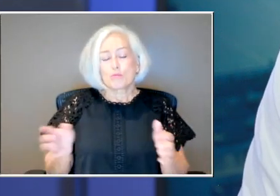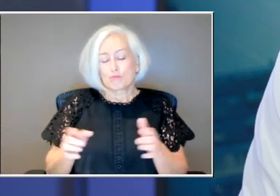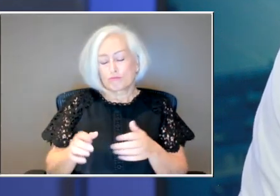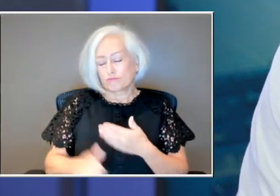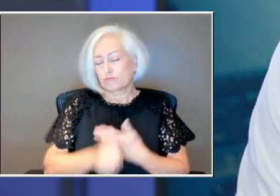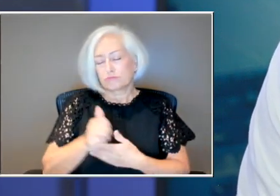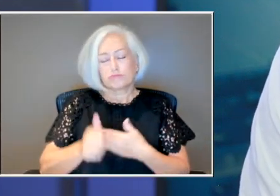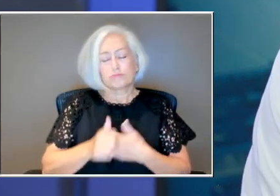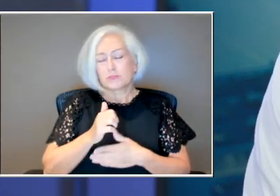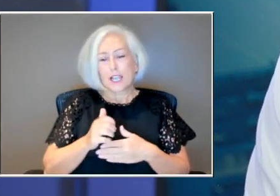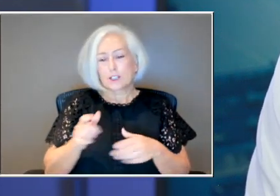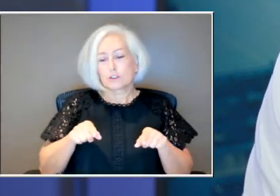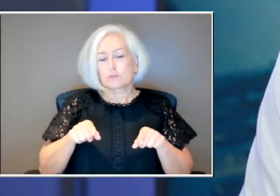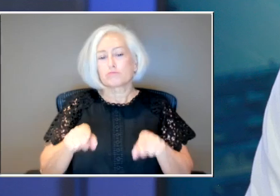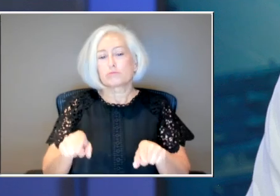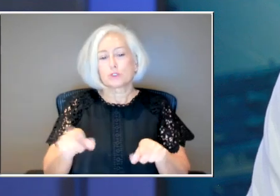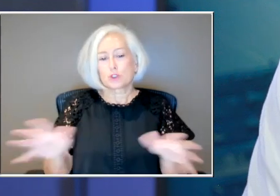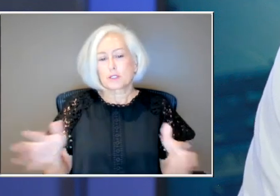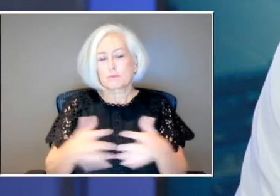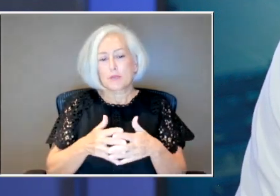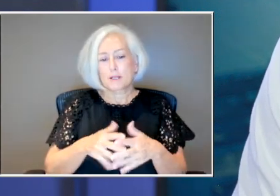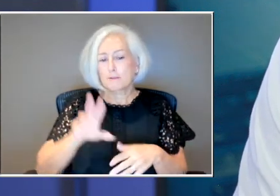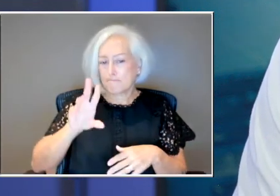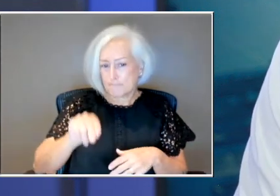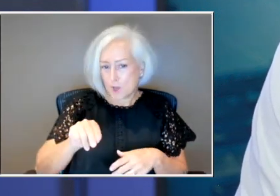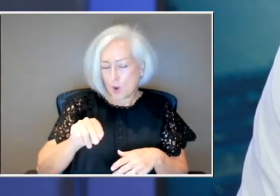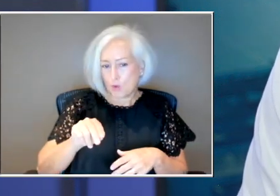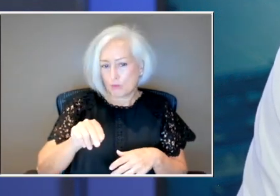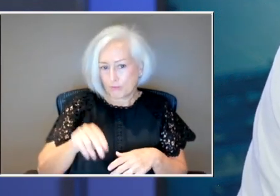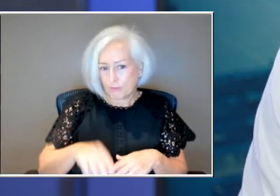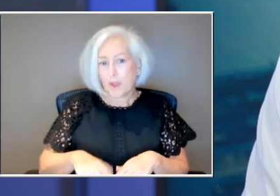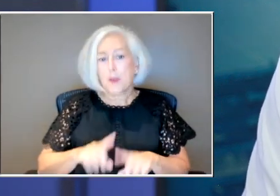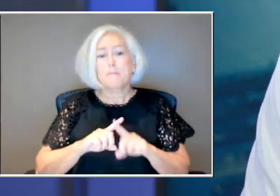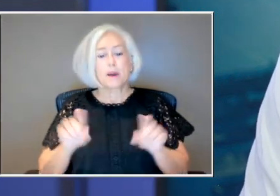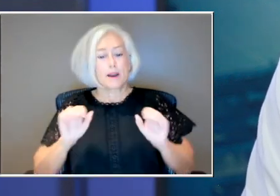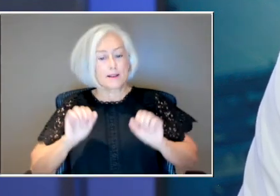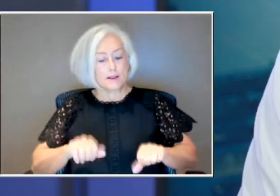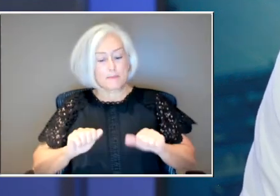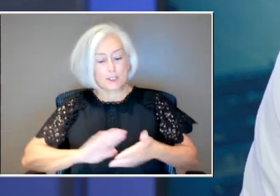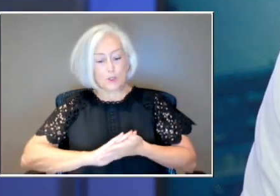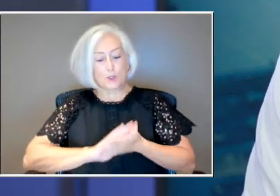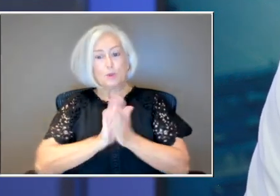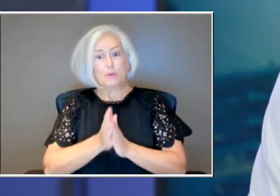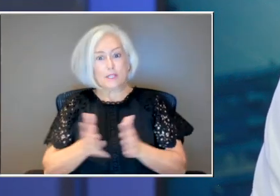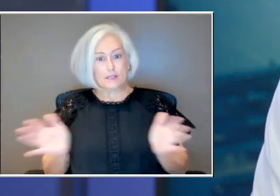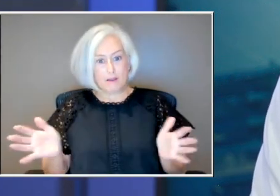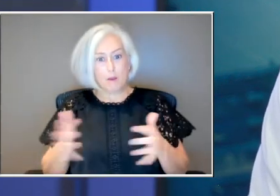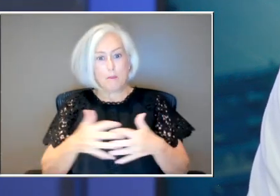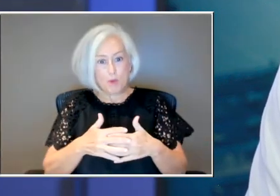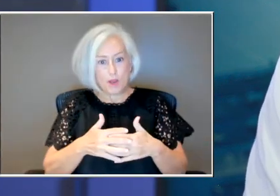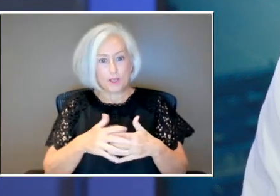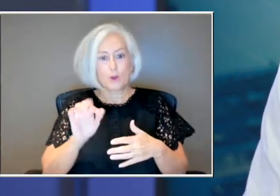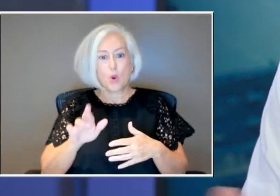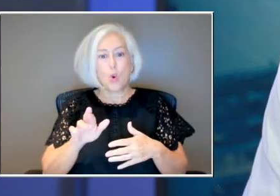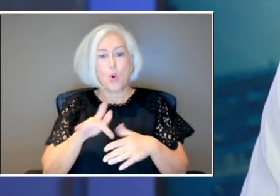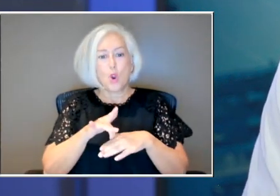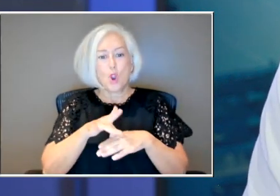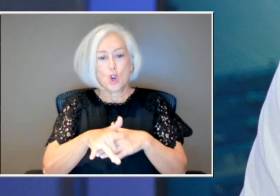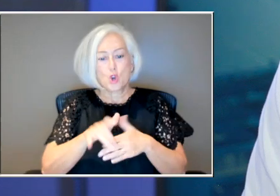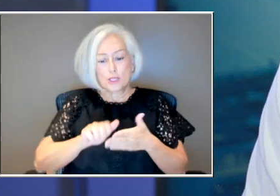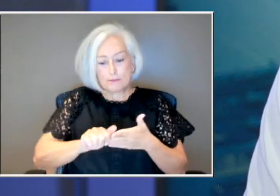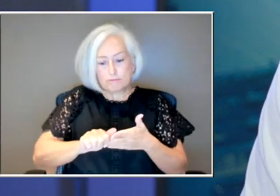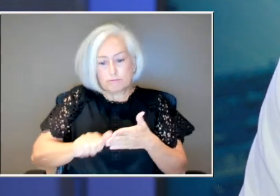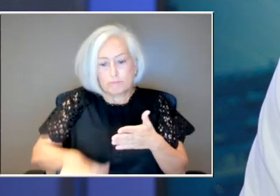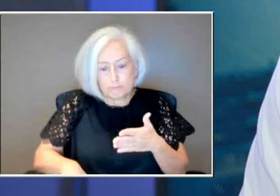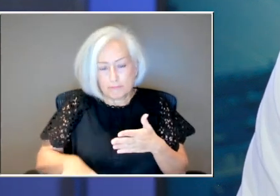endometriosis. Most of it is more so the ability to get pregnant and maybe early miscarriage during pregnancy. But as the pregnancy progresses,